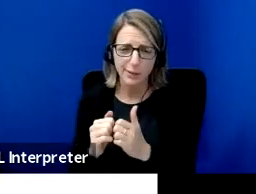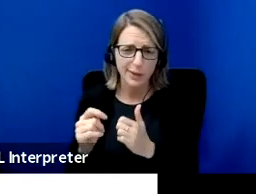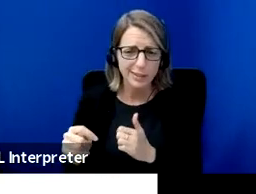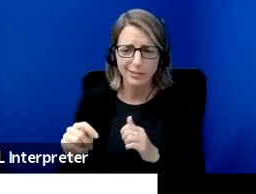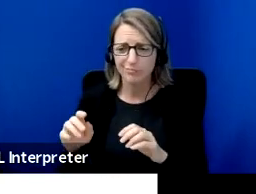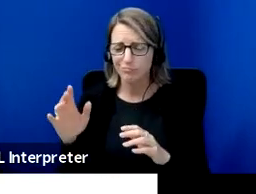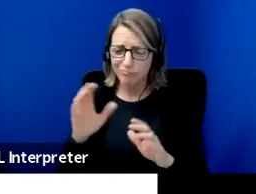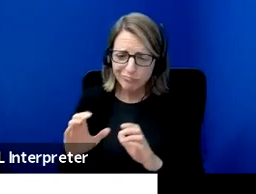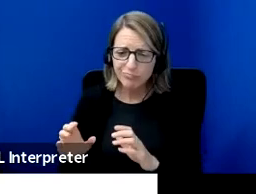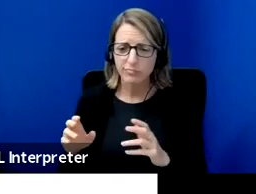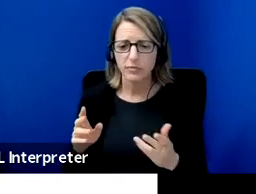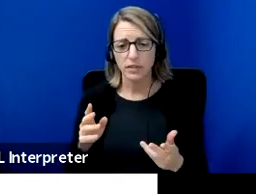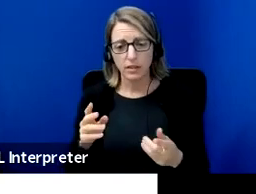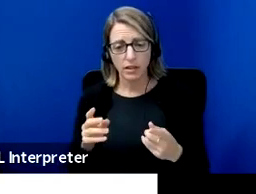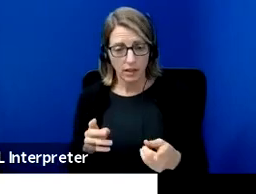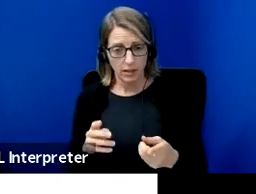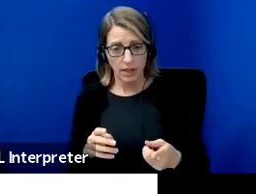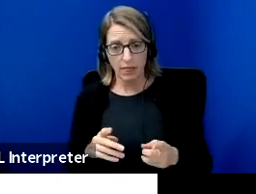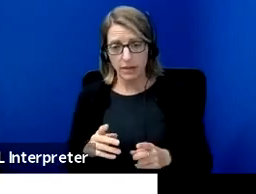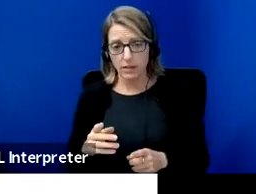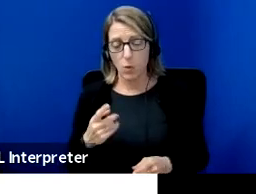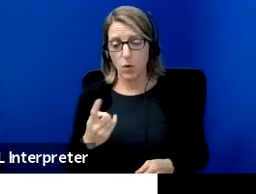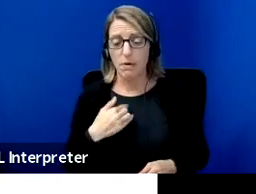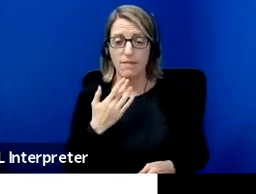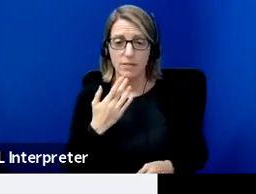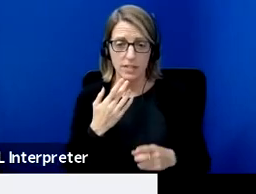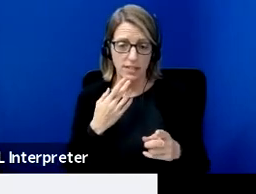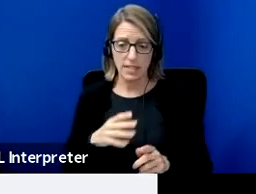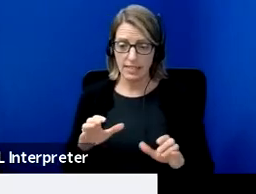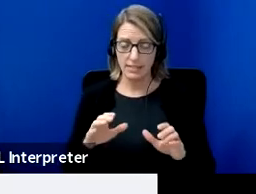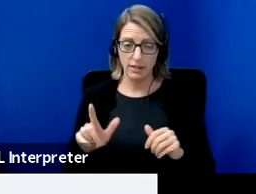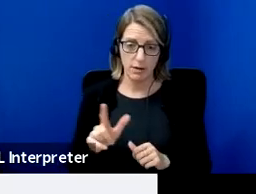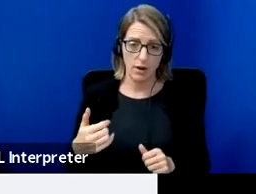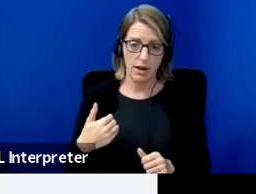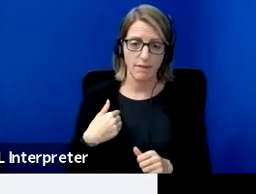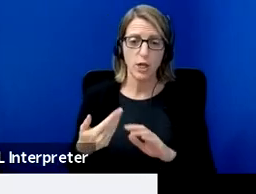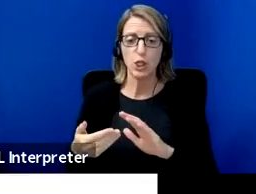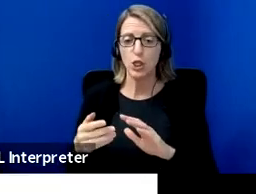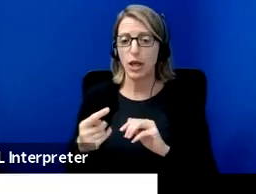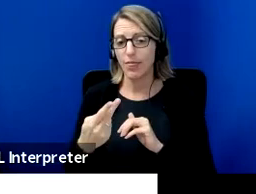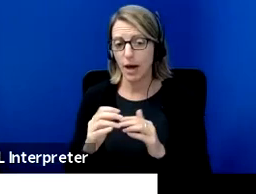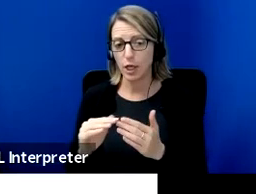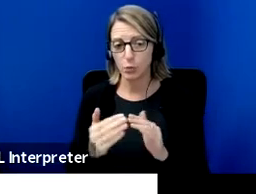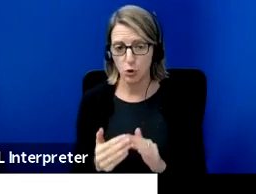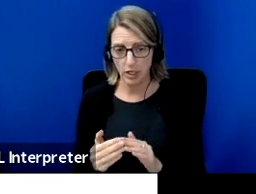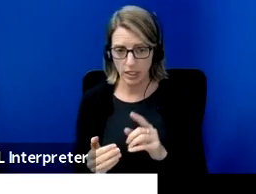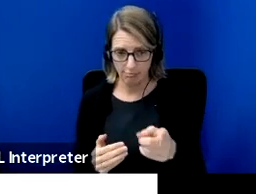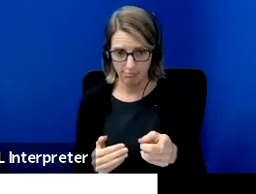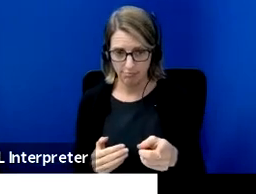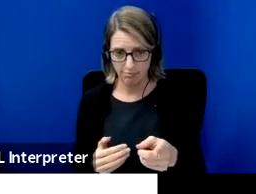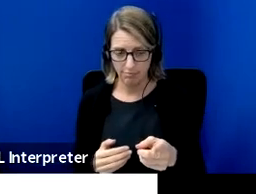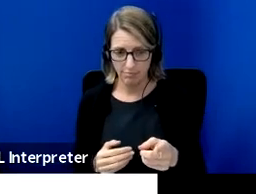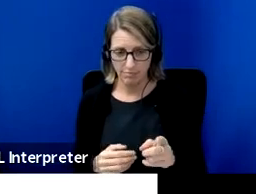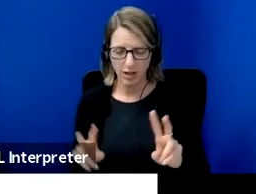Seesaw is in the activity library, you have the community. And when it says community, it really does